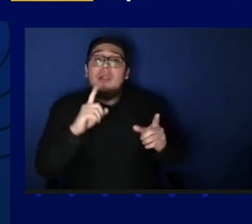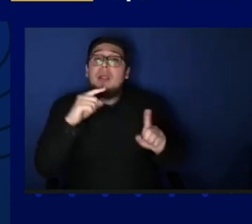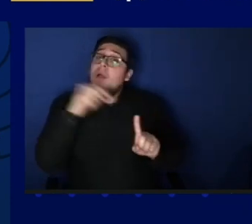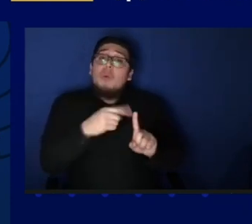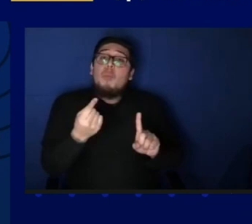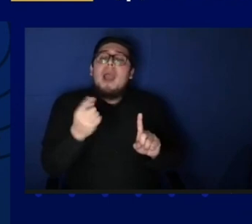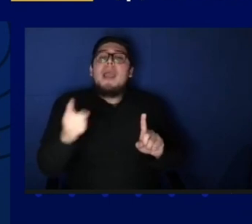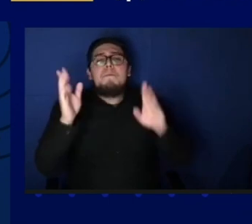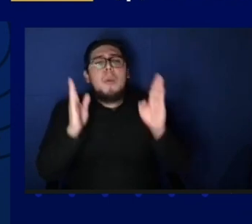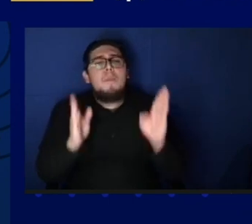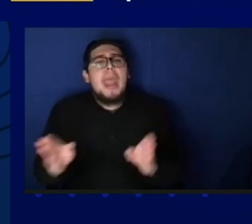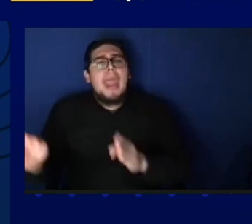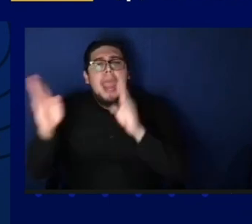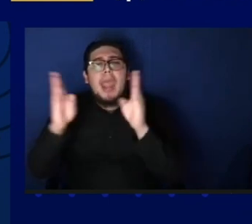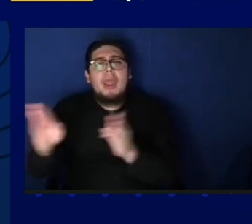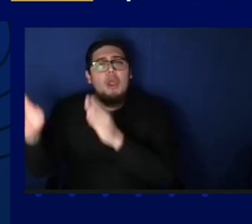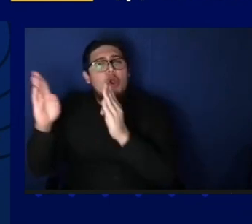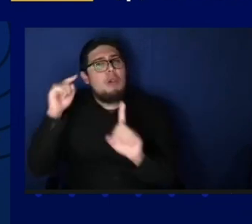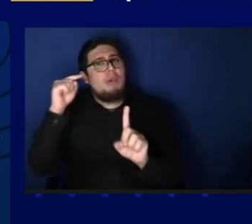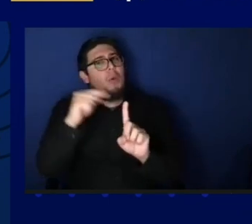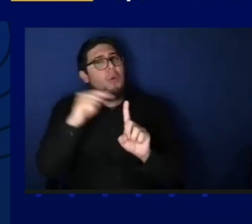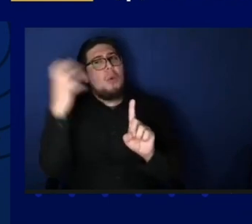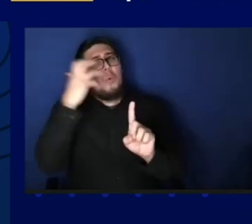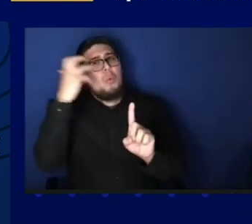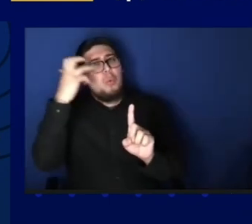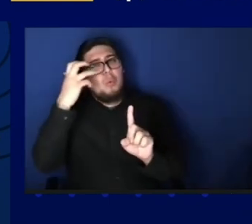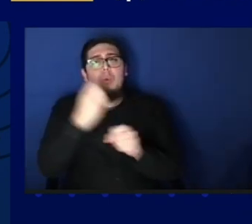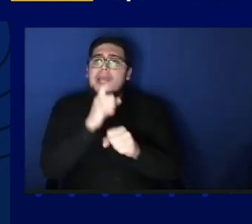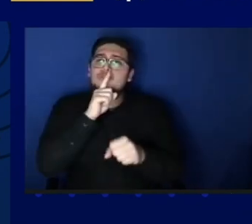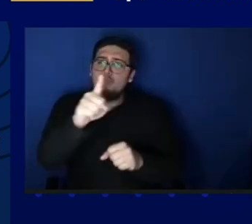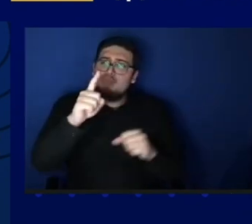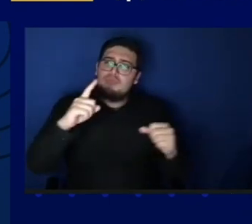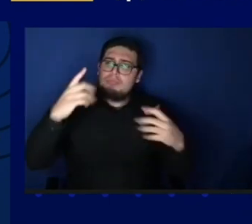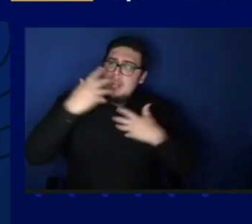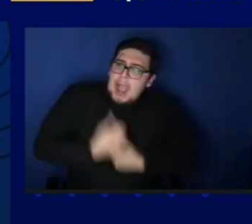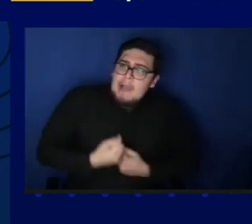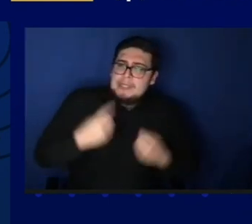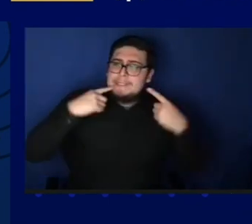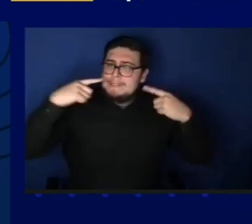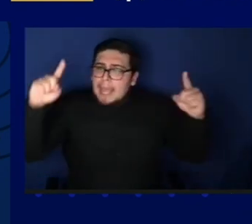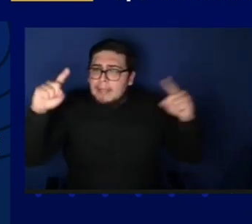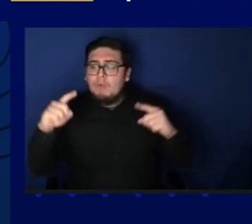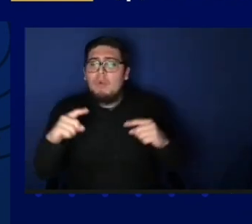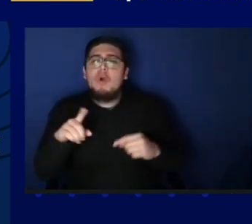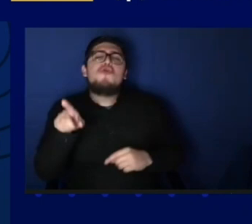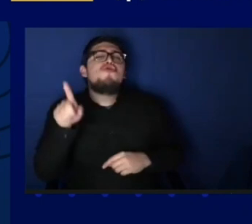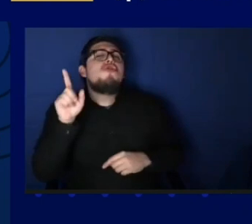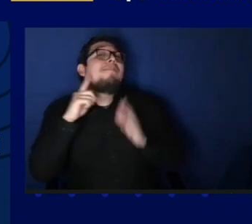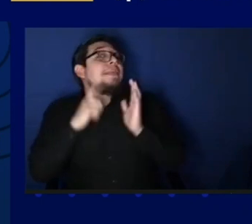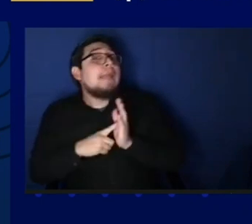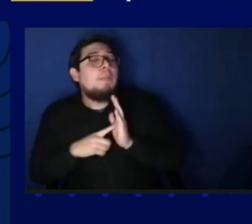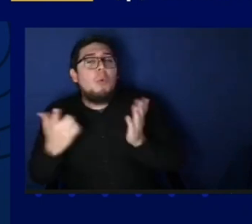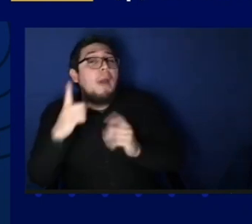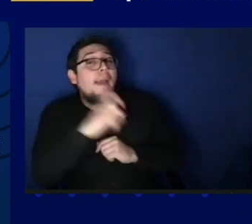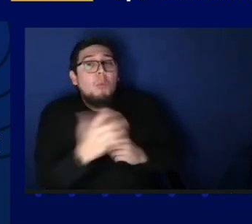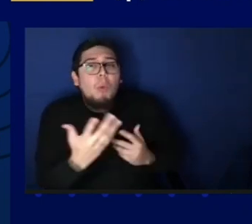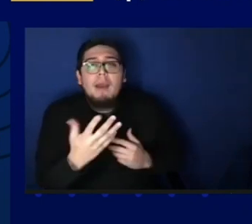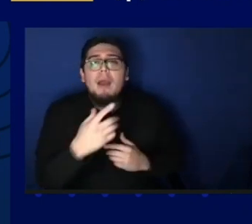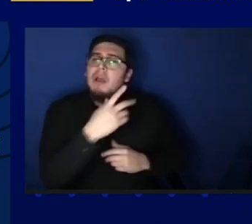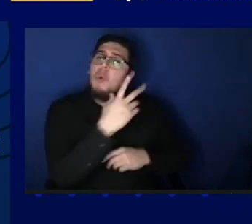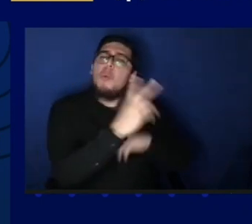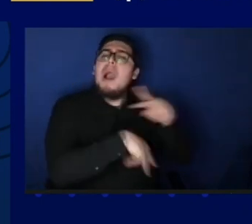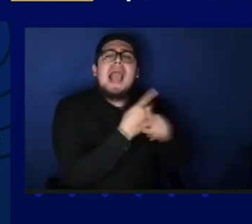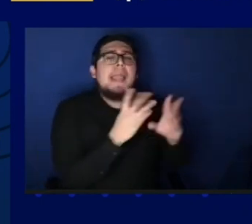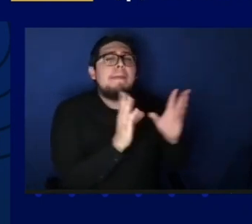So preparation and asking questions. So asking things like, what kind of meeting will it be? In what format? What can